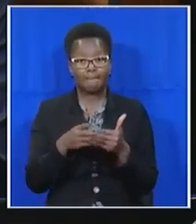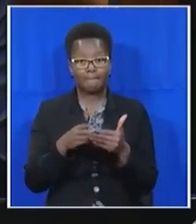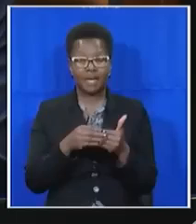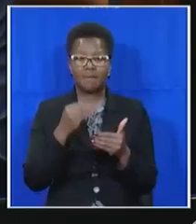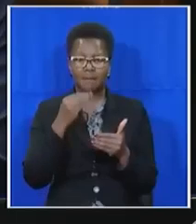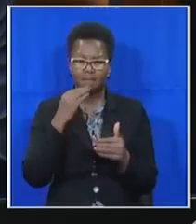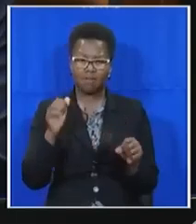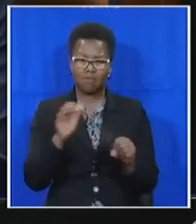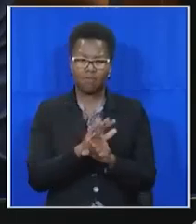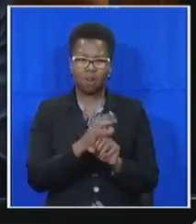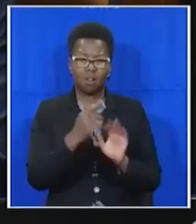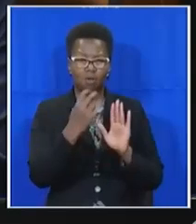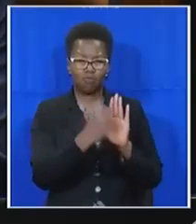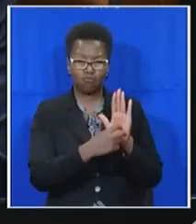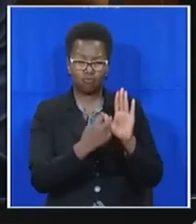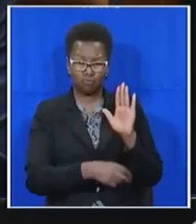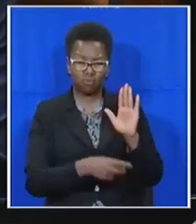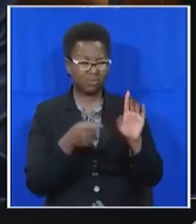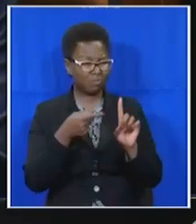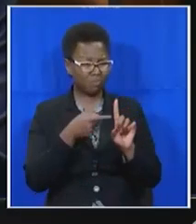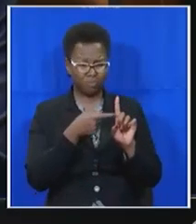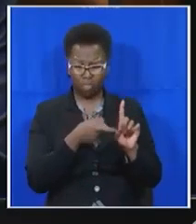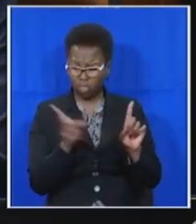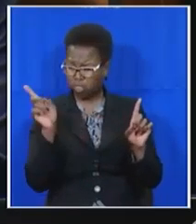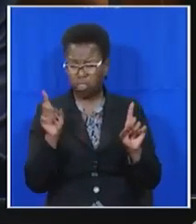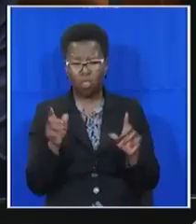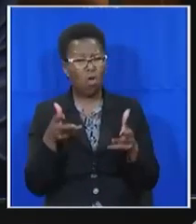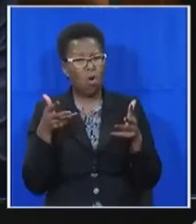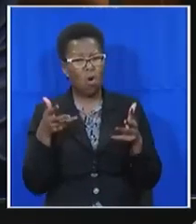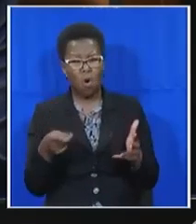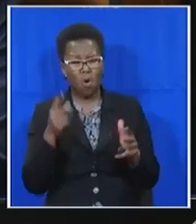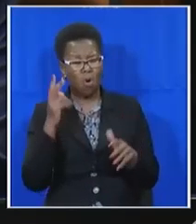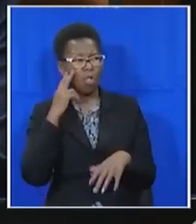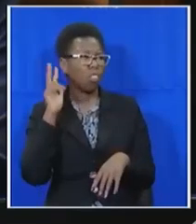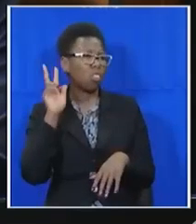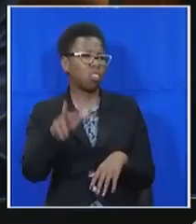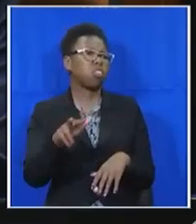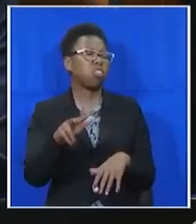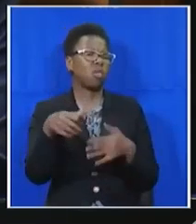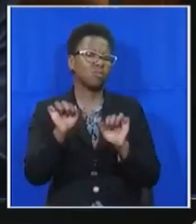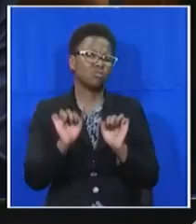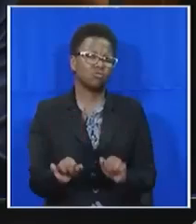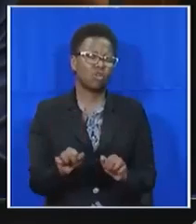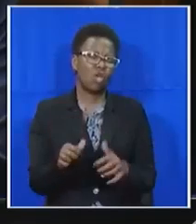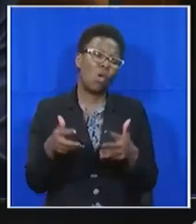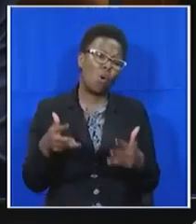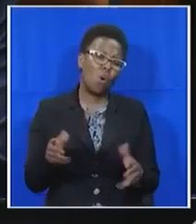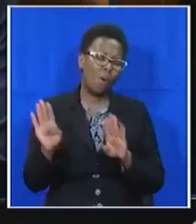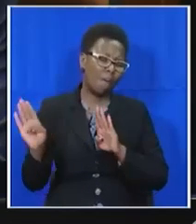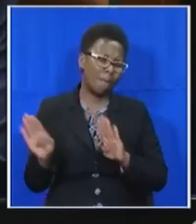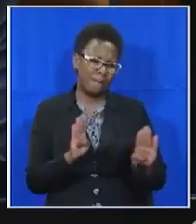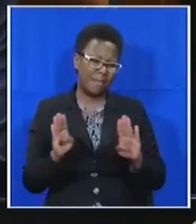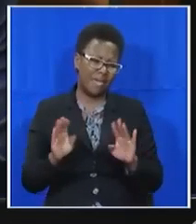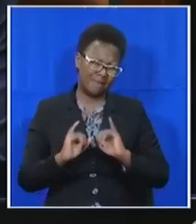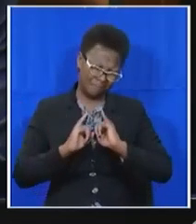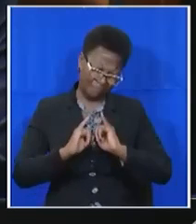a provision of these rules, or that a member is disregarding authority of the chair, or that member's conduct is grossly disorderly, she